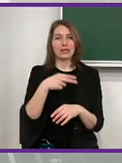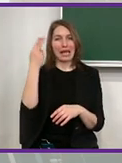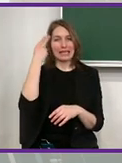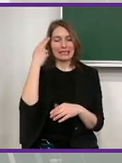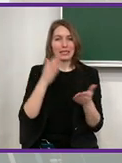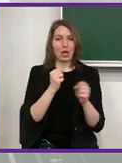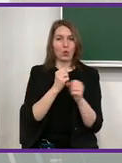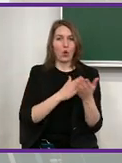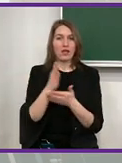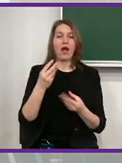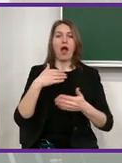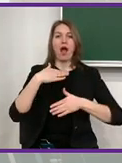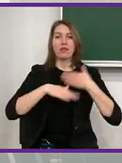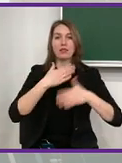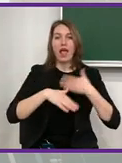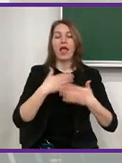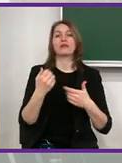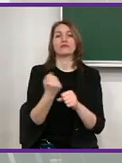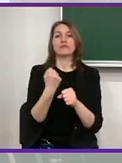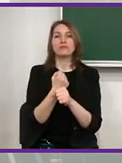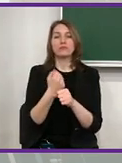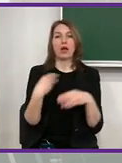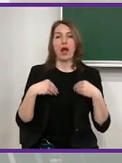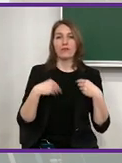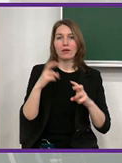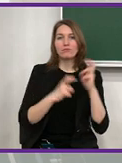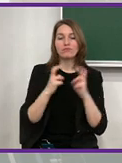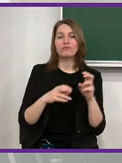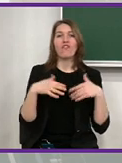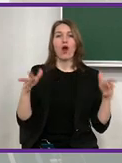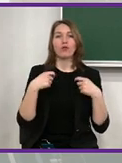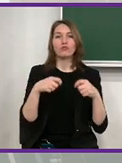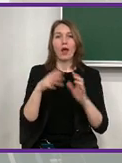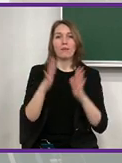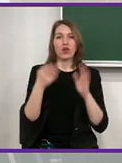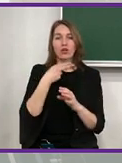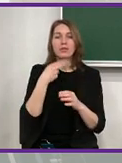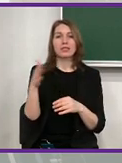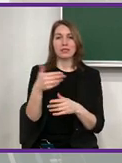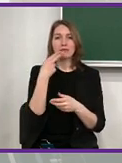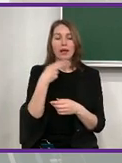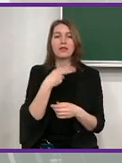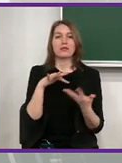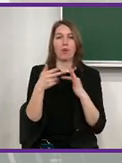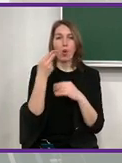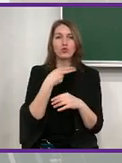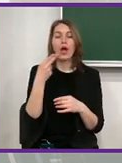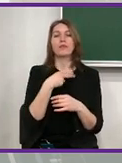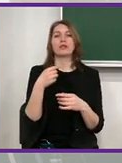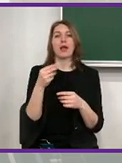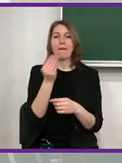turnover higher than 40 million euros if they are from one of the high-risk sectors